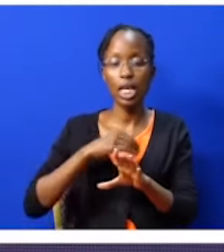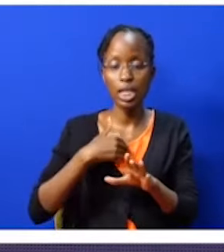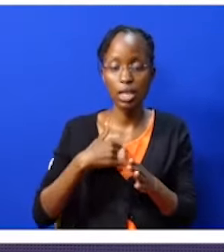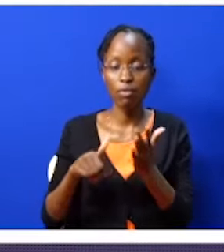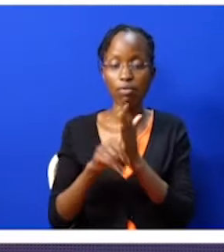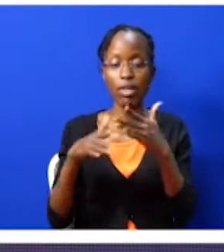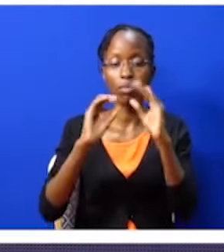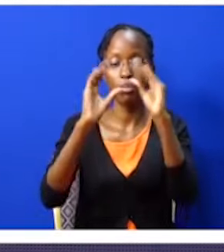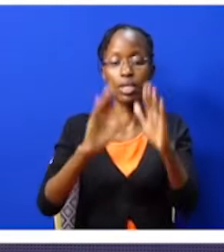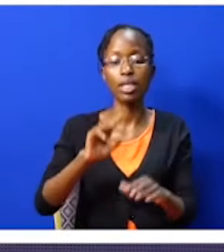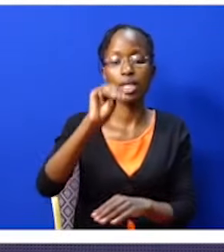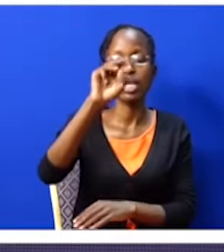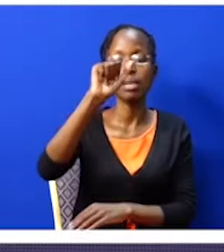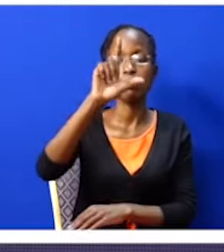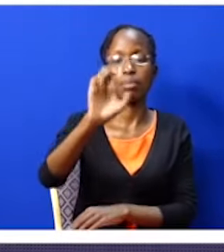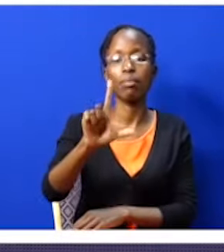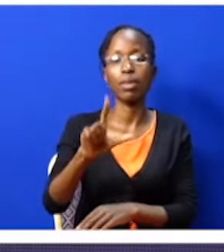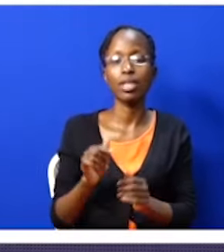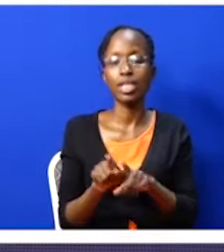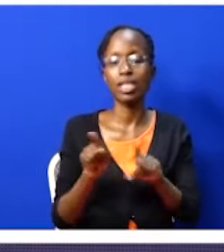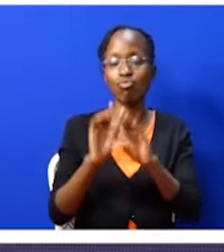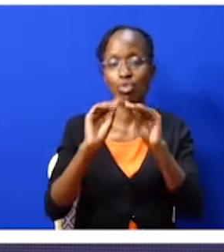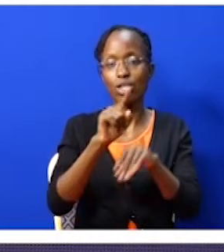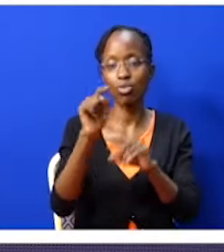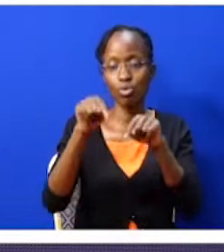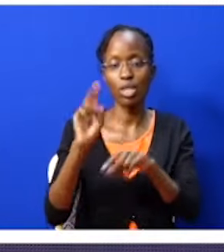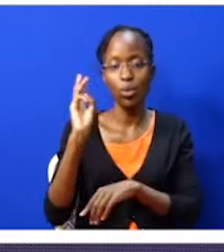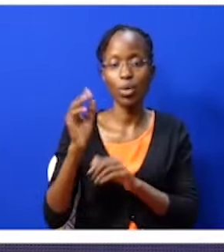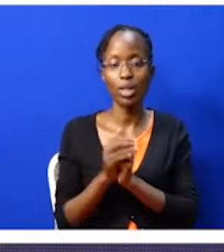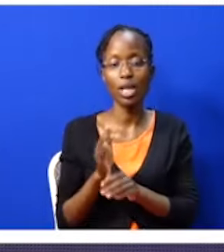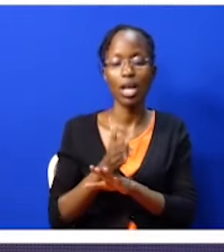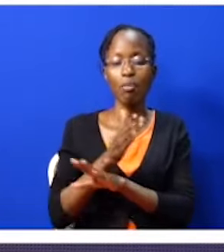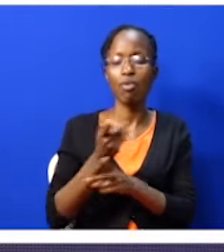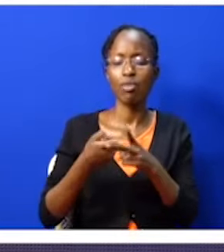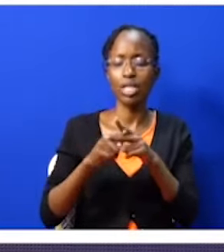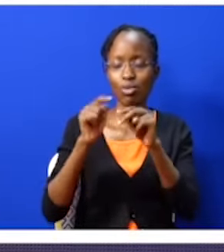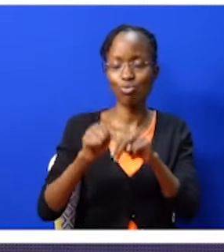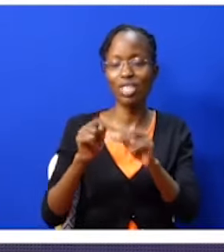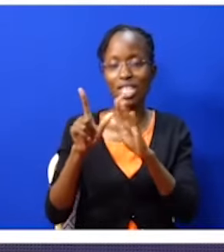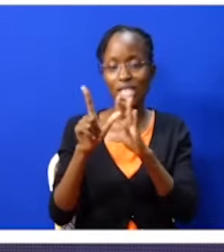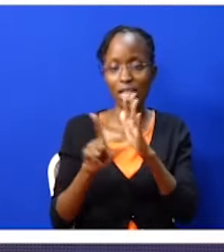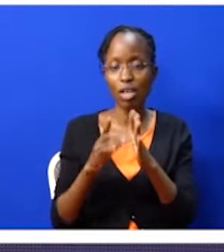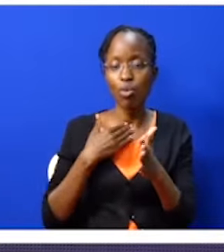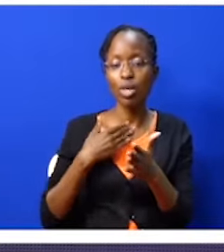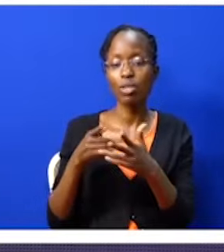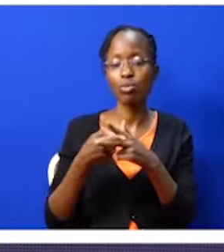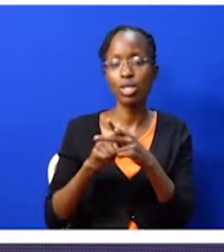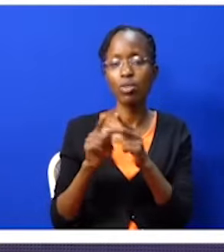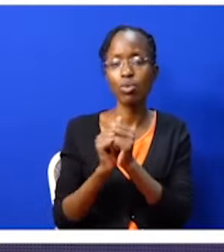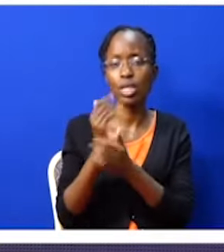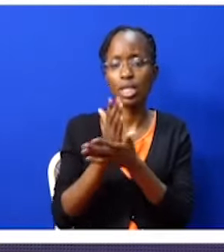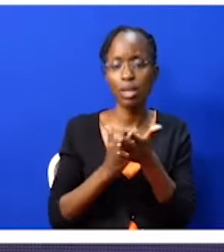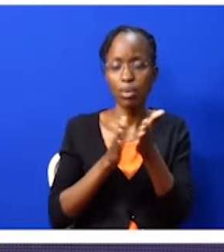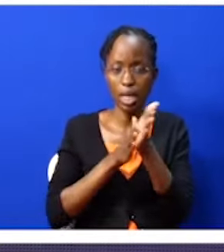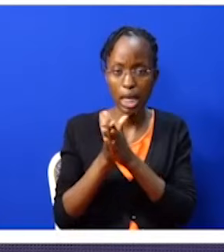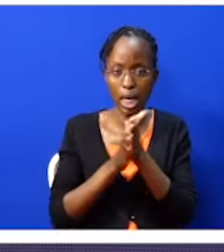Teacher Mabel, and I'll be taking you through the lesson today. But before we start our lesson, I'd like to start off with something a bit